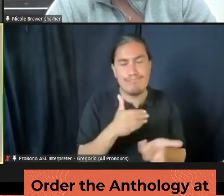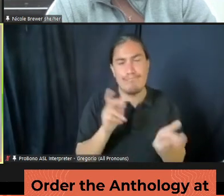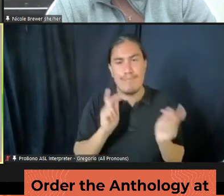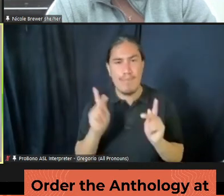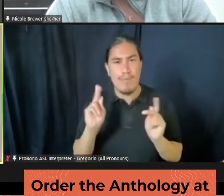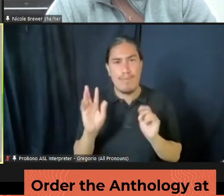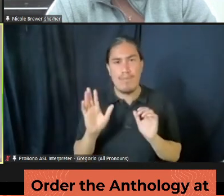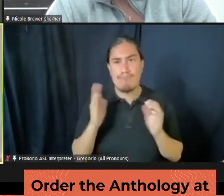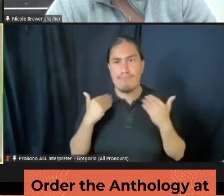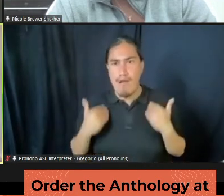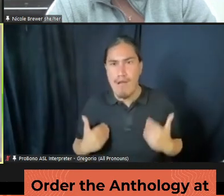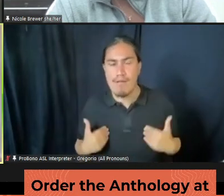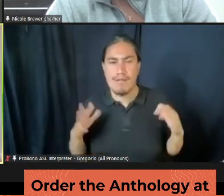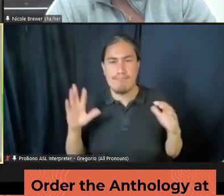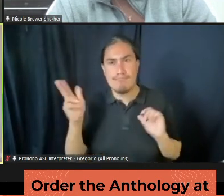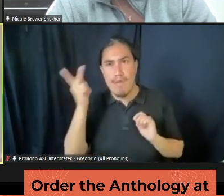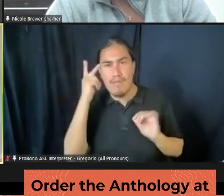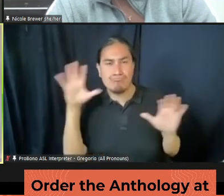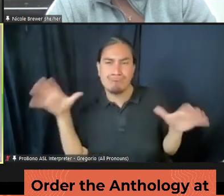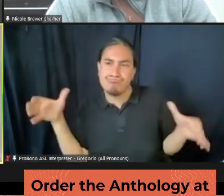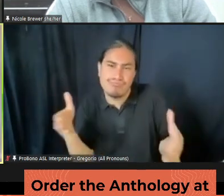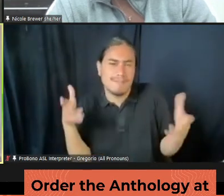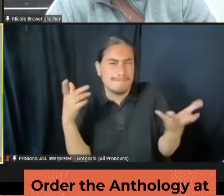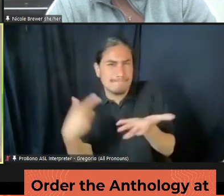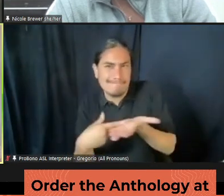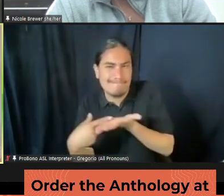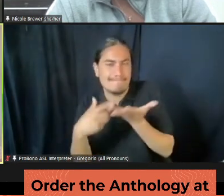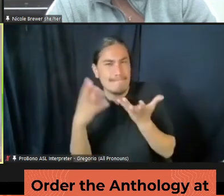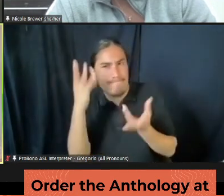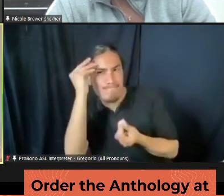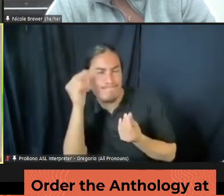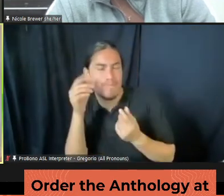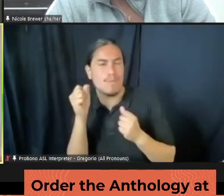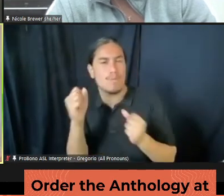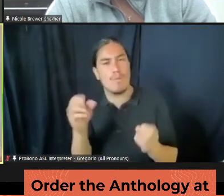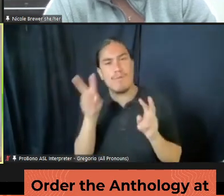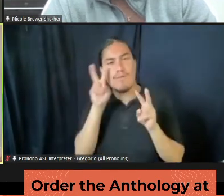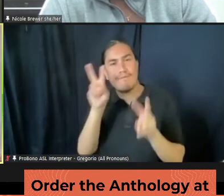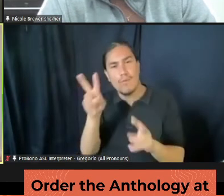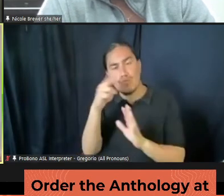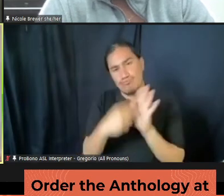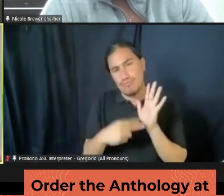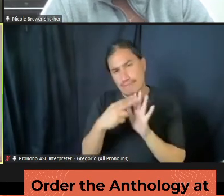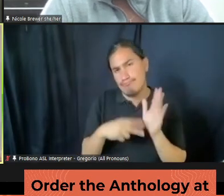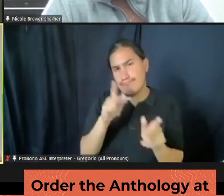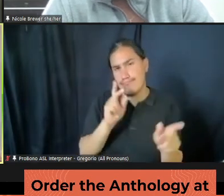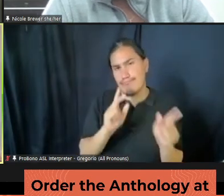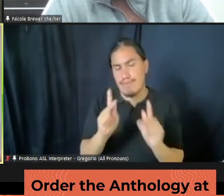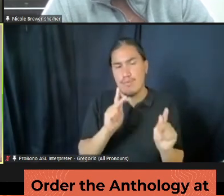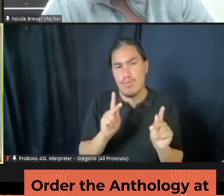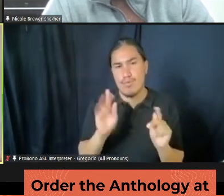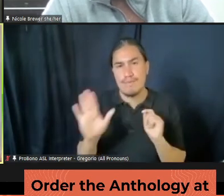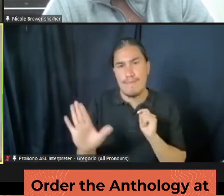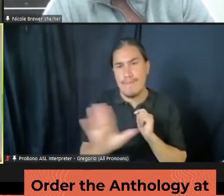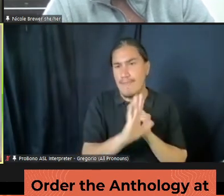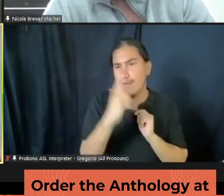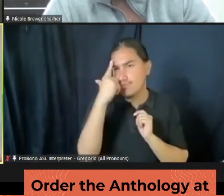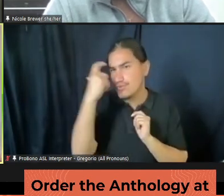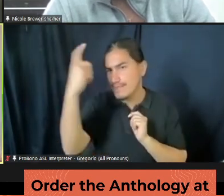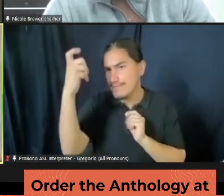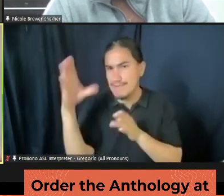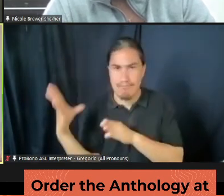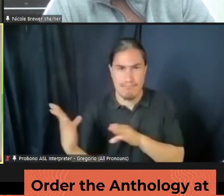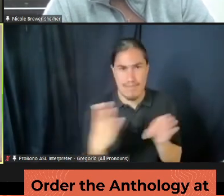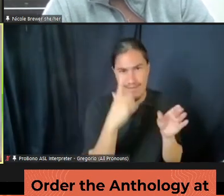know? And I would look forward to reading people's dreams and plans for how